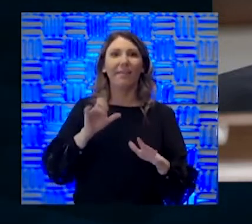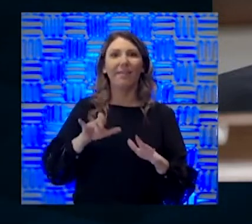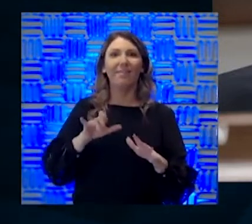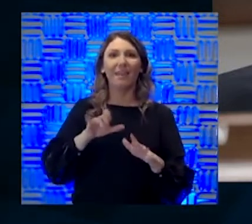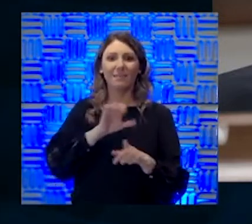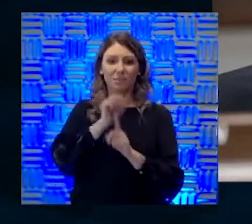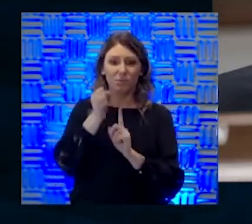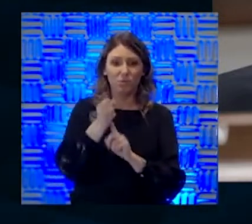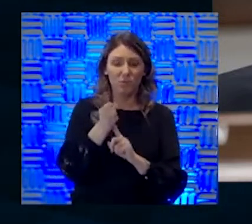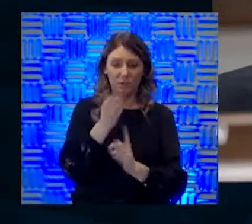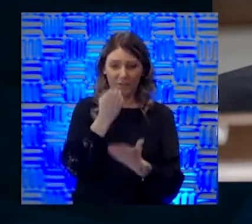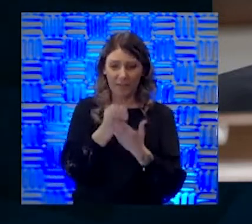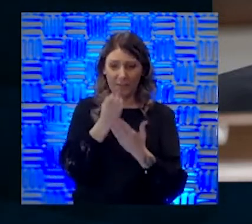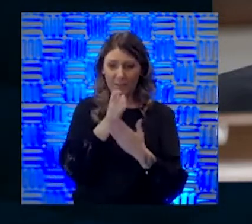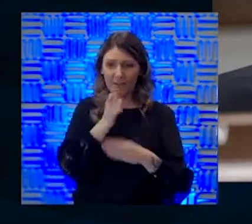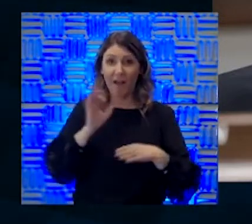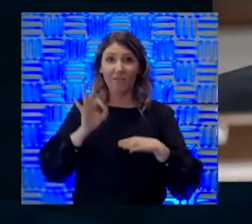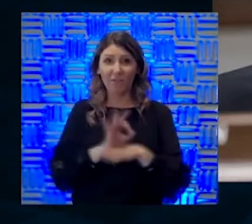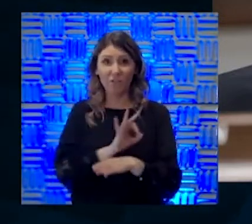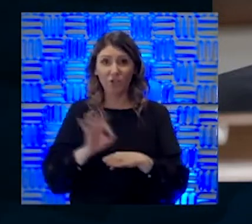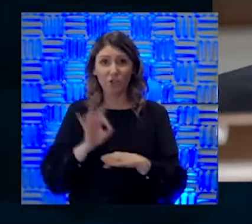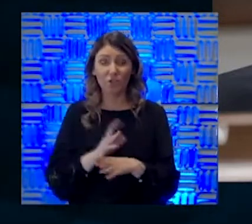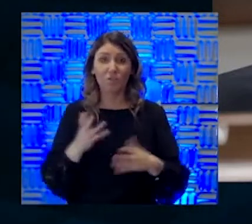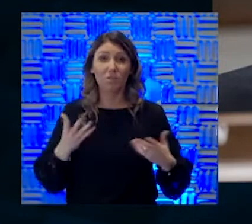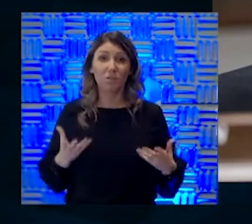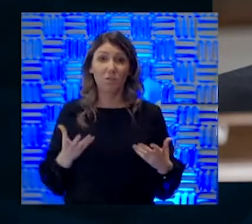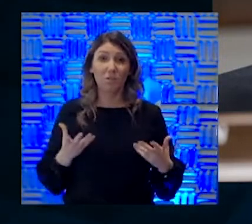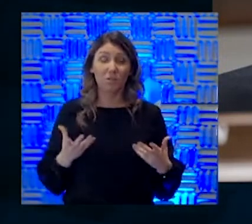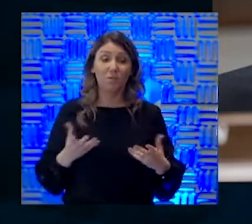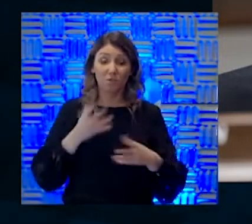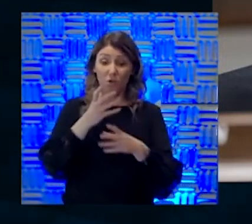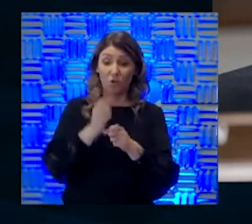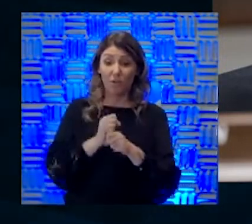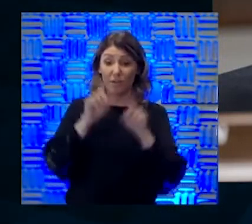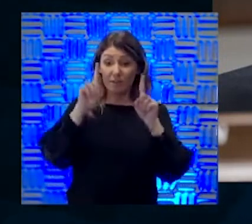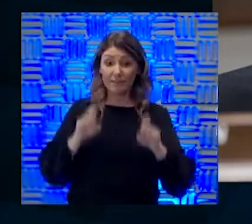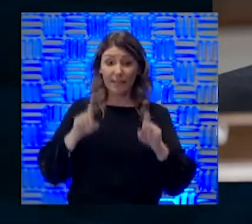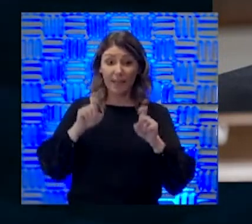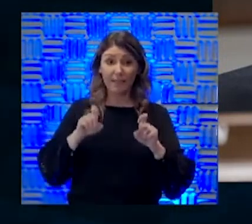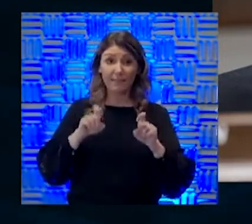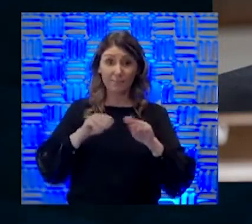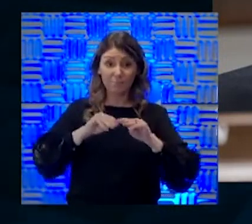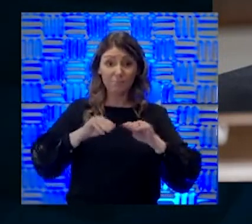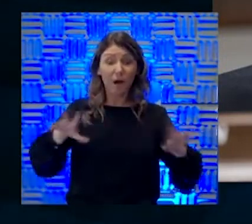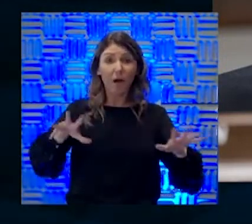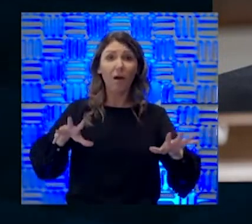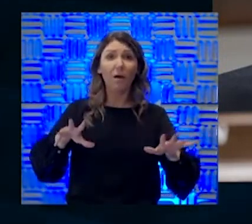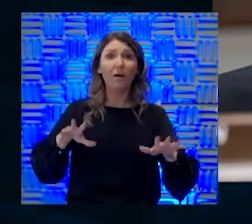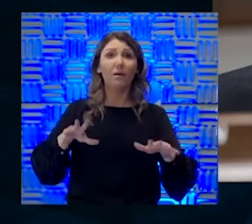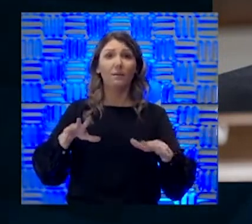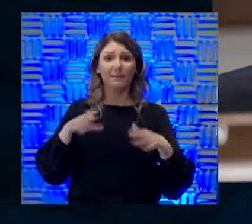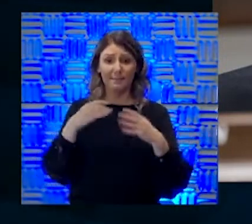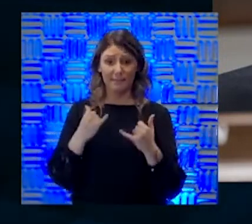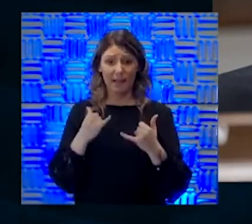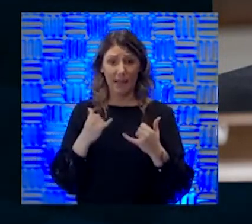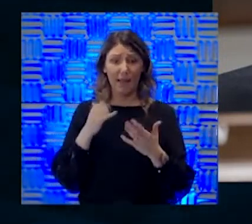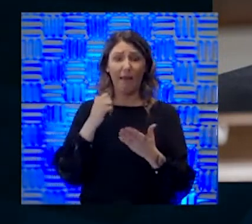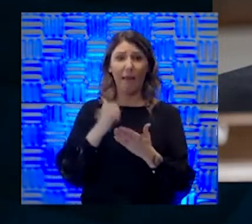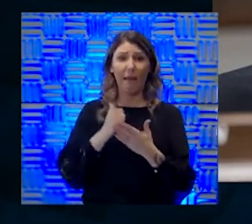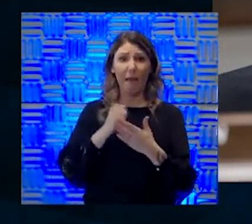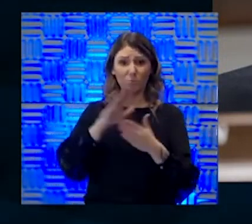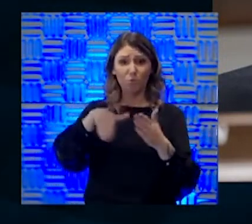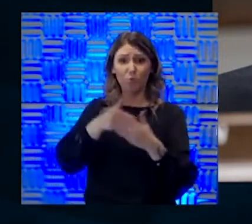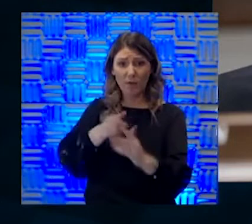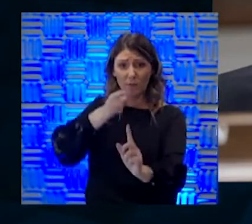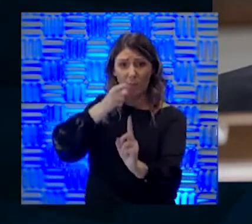economy that doesn't function. And getting tests broadly spread today helps us get to the point in which we